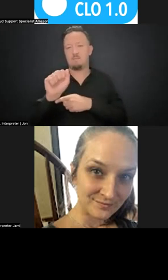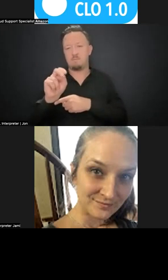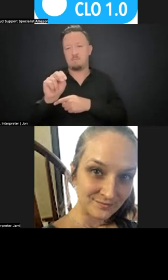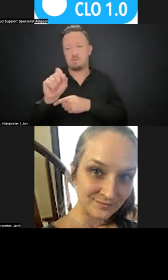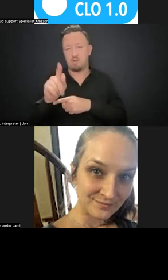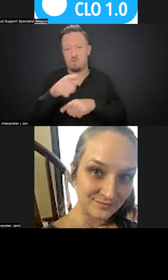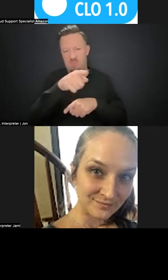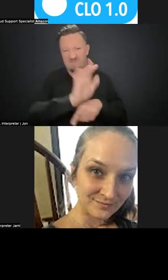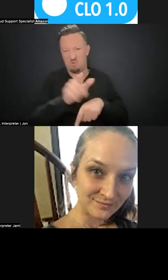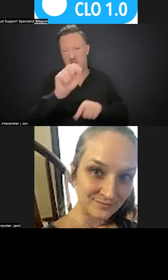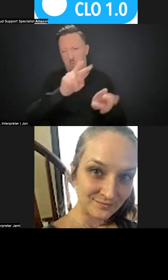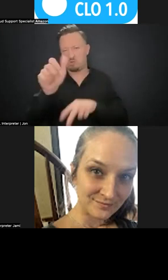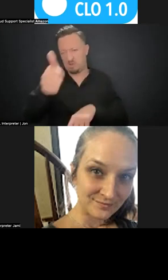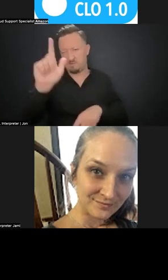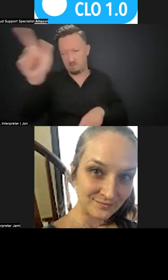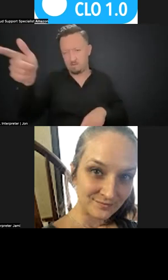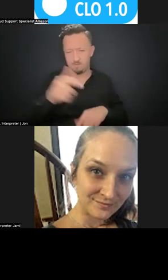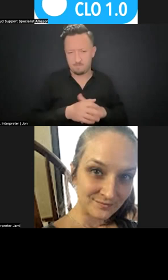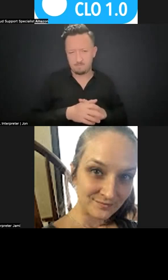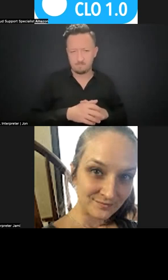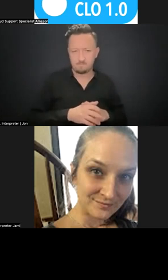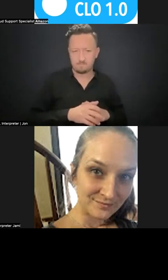check out in your